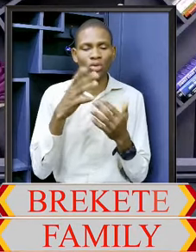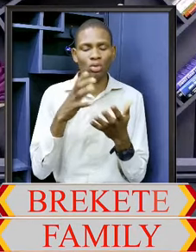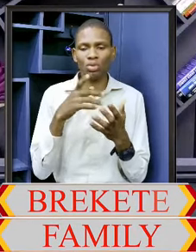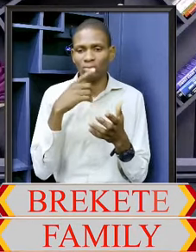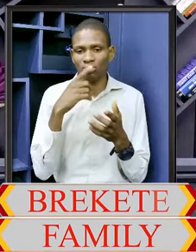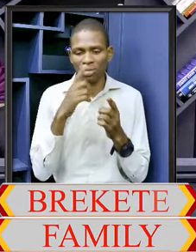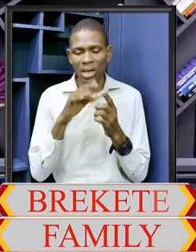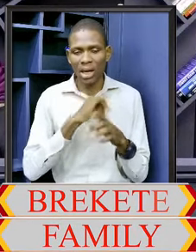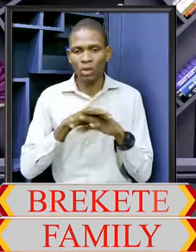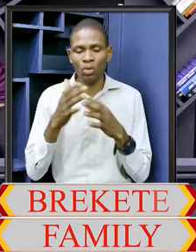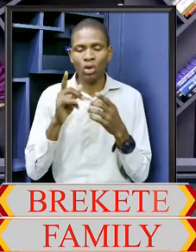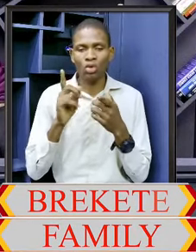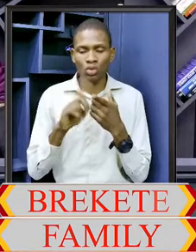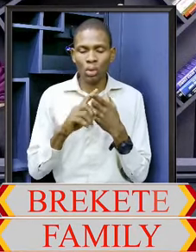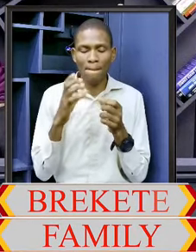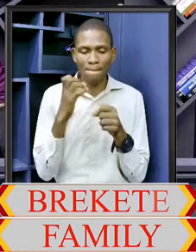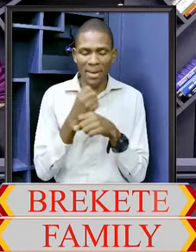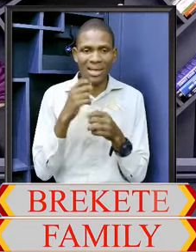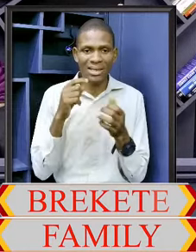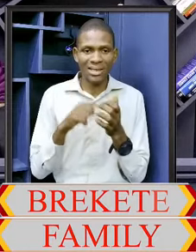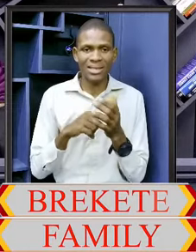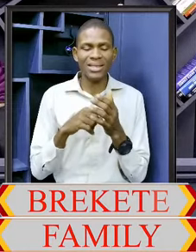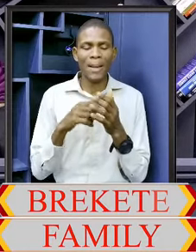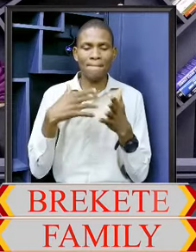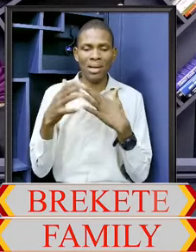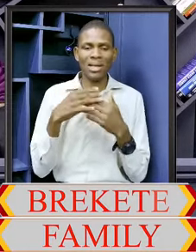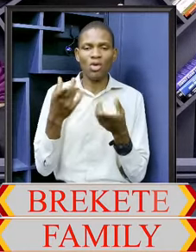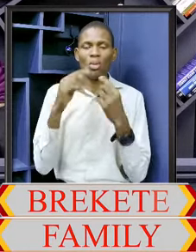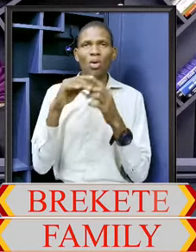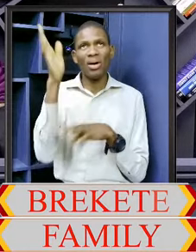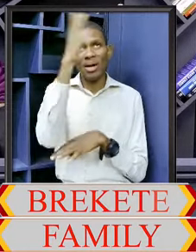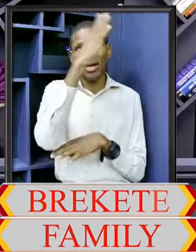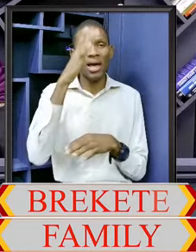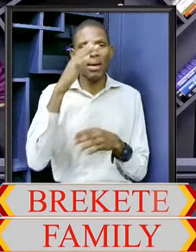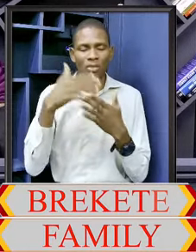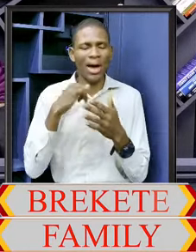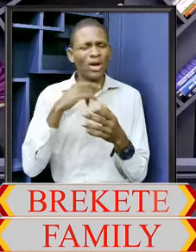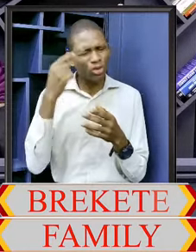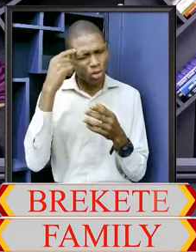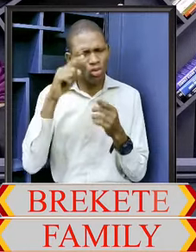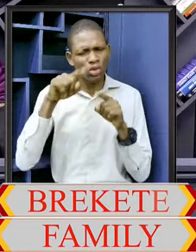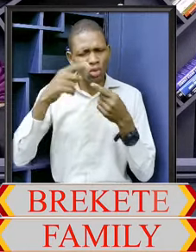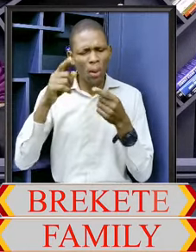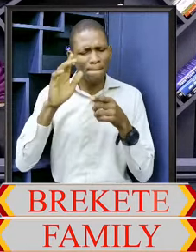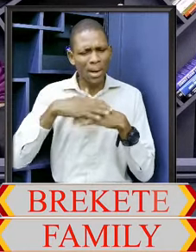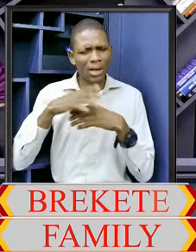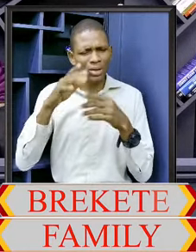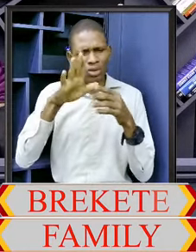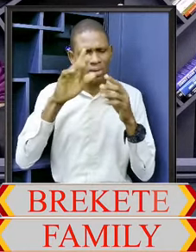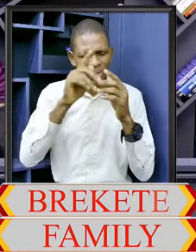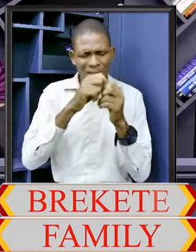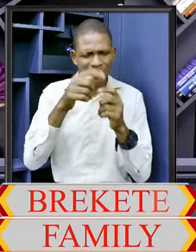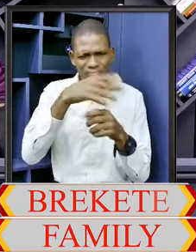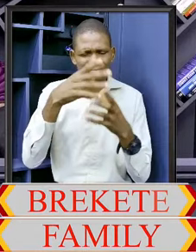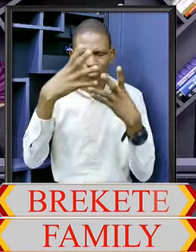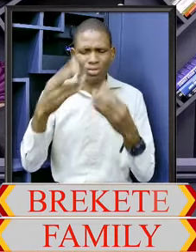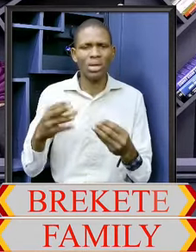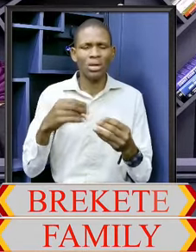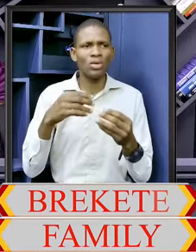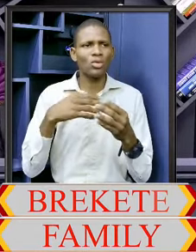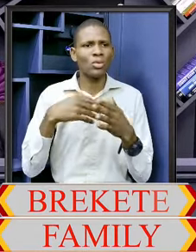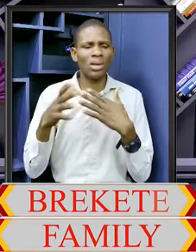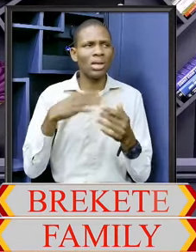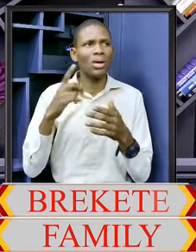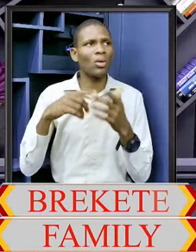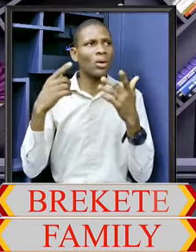I been no one make this matter come on air again. I been think say, una go in house, resolve am. And no matter where day,